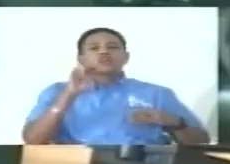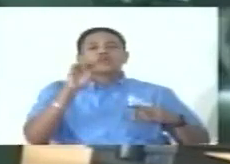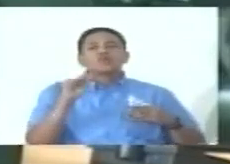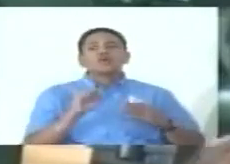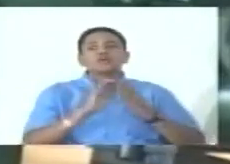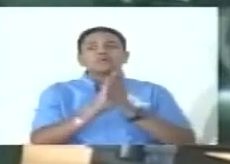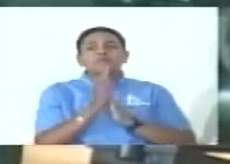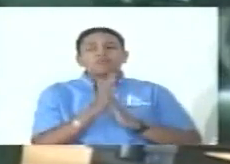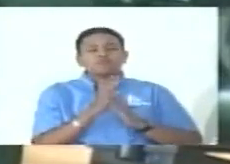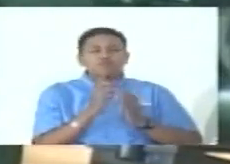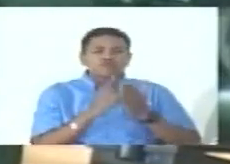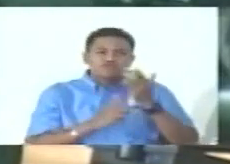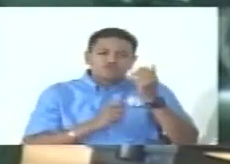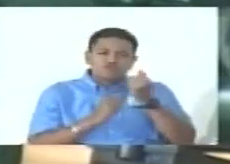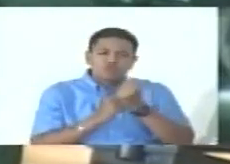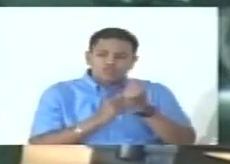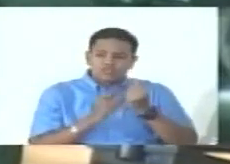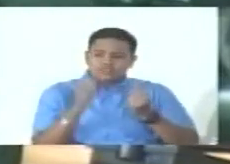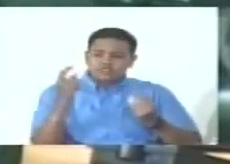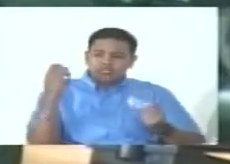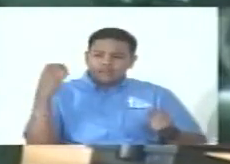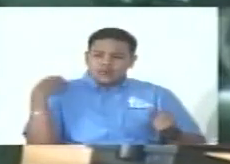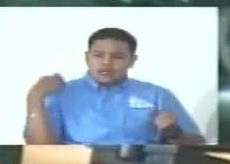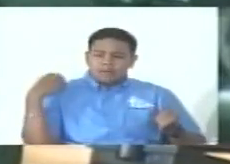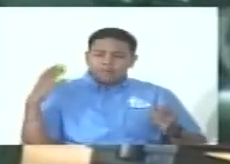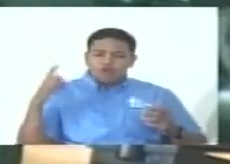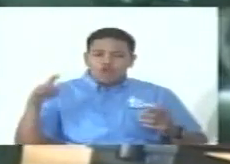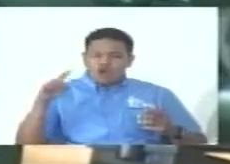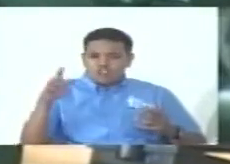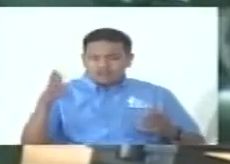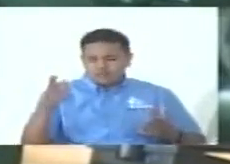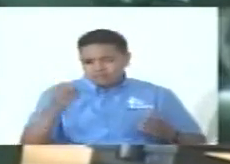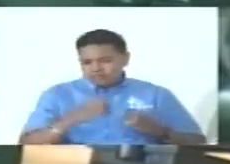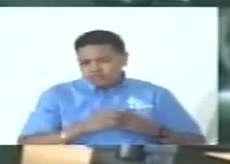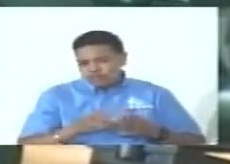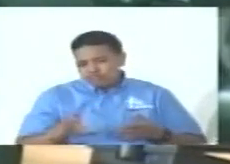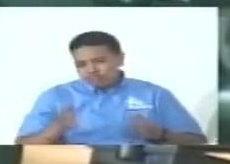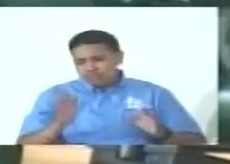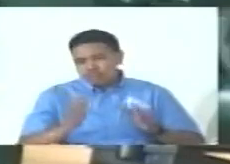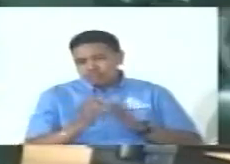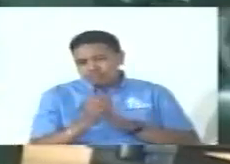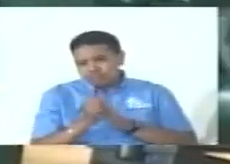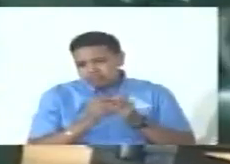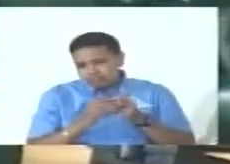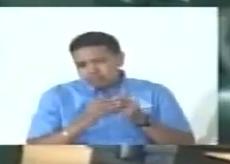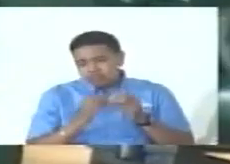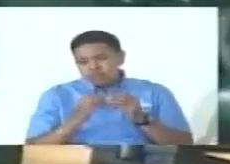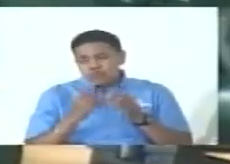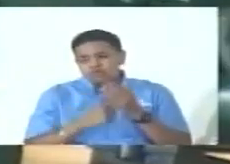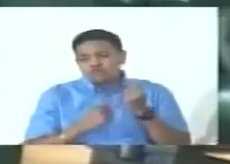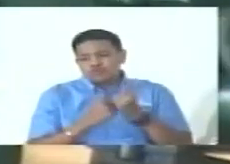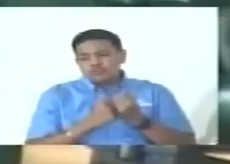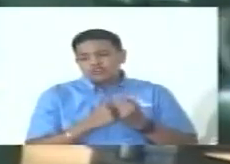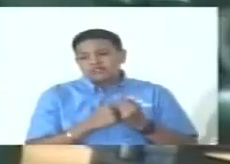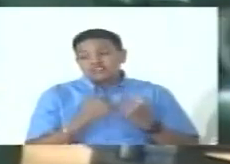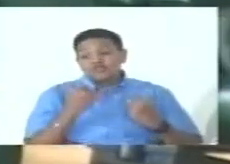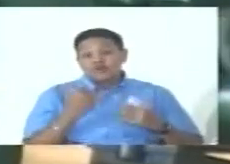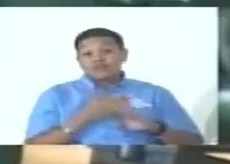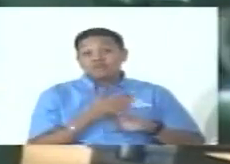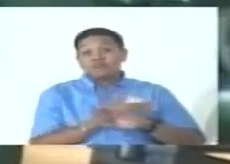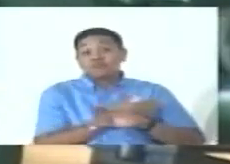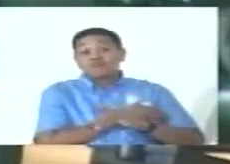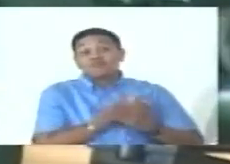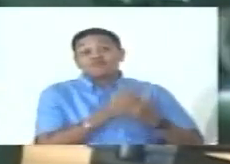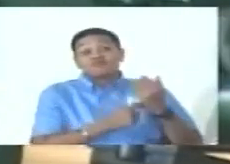trusting of employers. And we have come a far way when we can trust the state. But to have